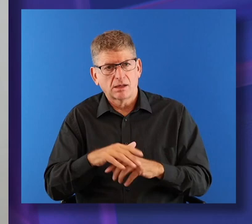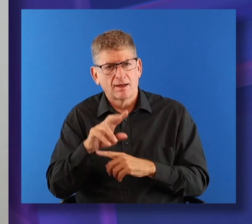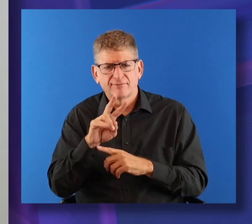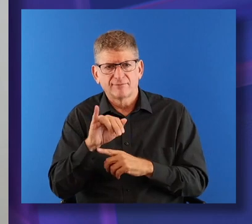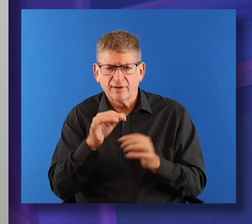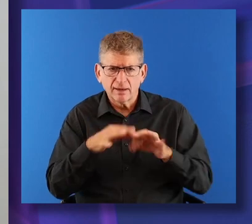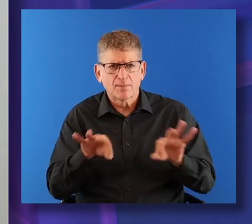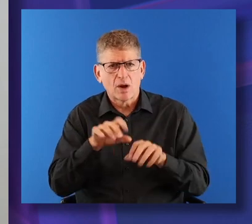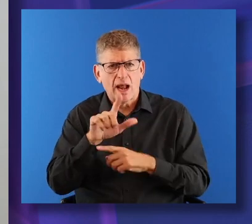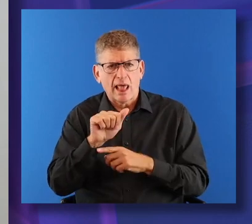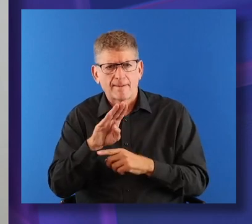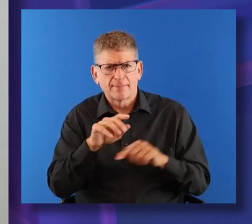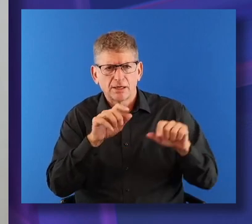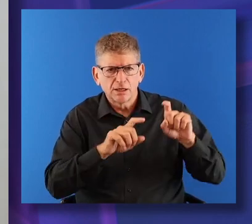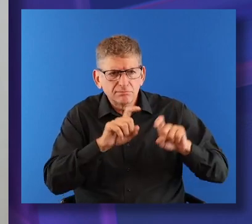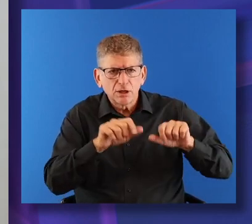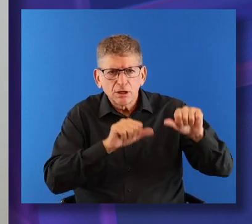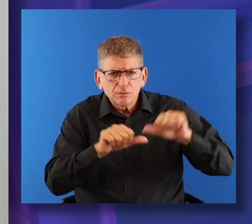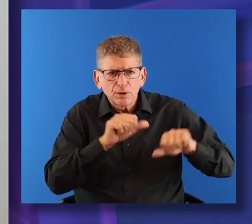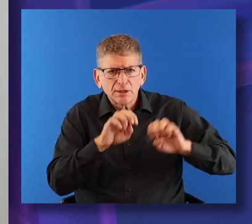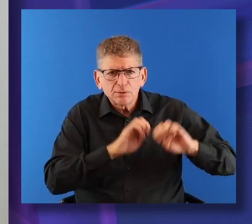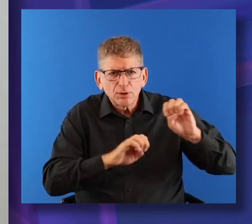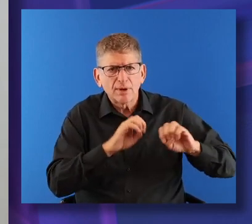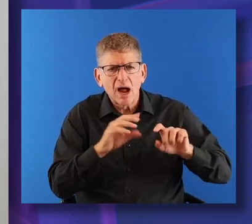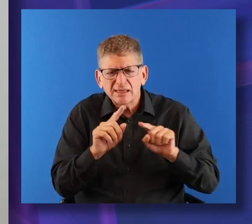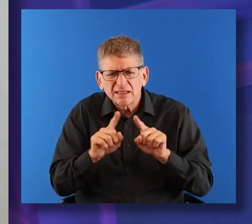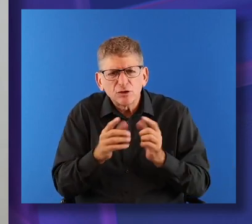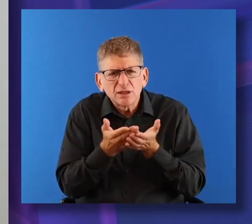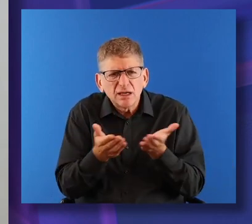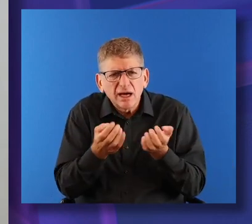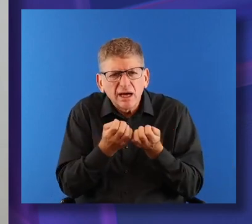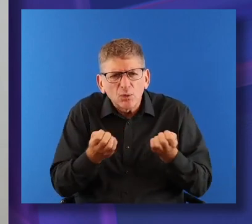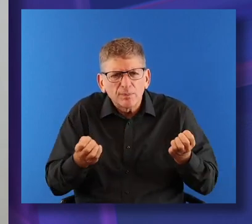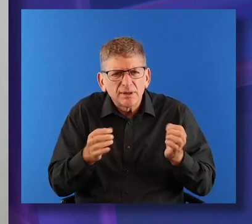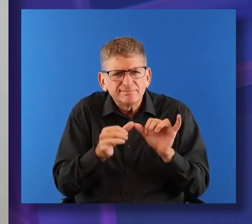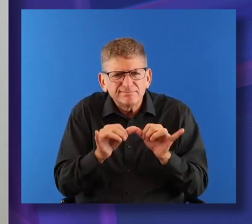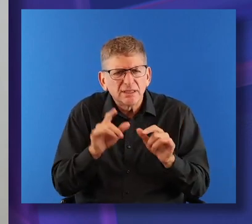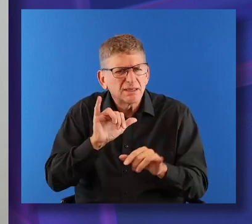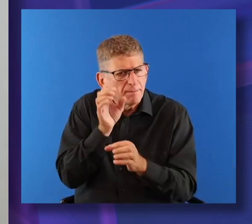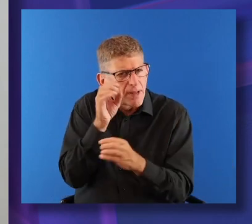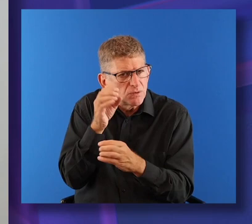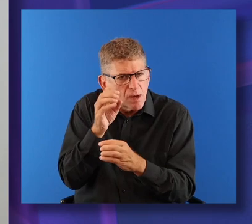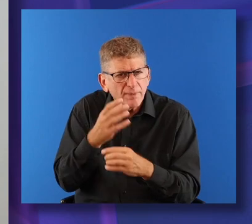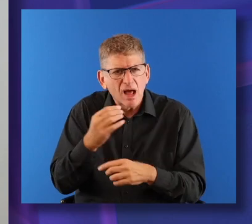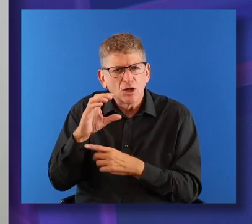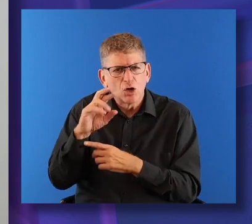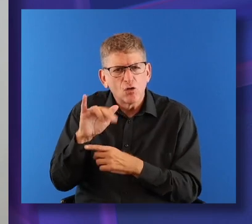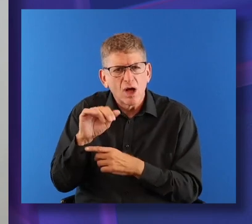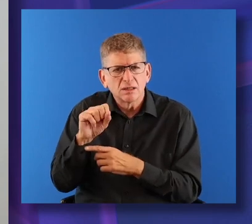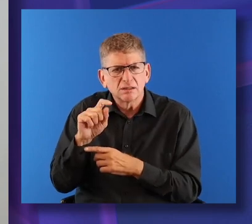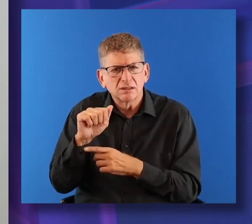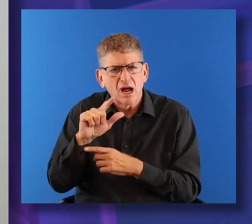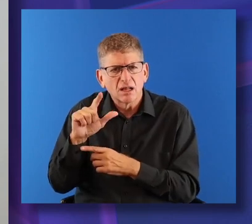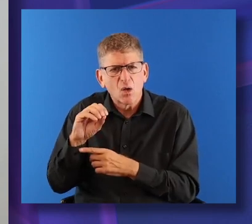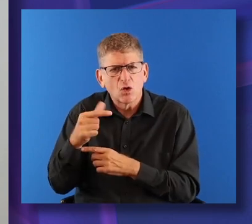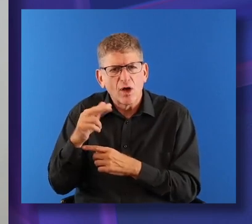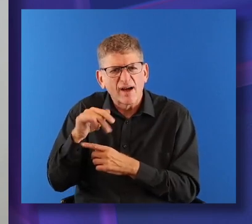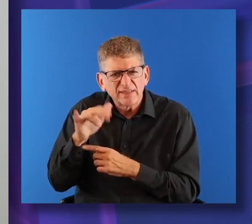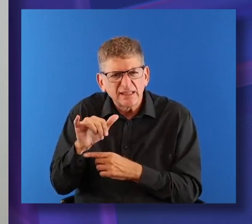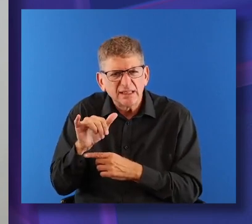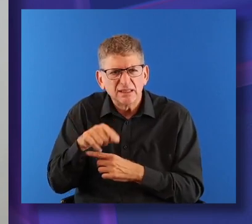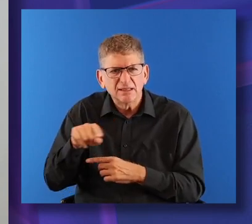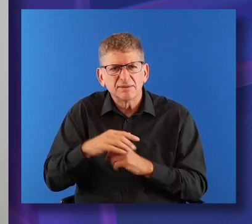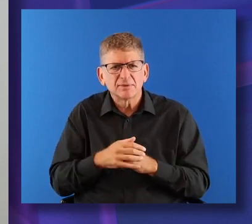wet lab experiments and instruments like microscope, X-ray crystallography, and cryo-EM to observe biological